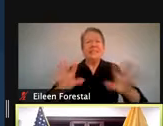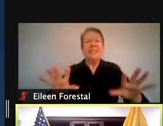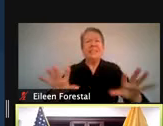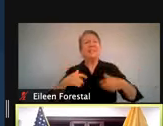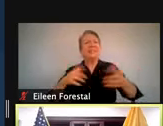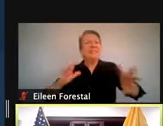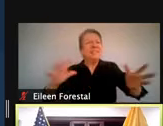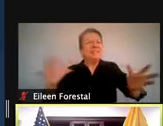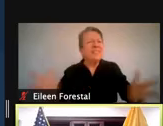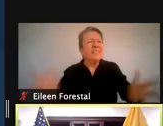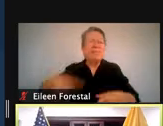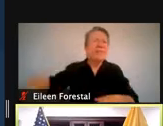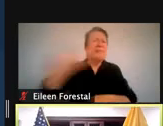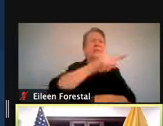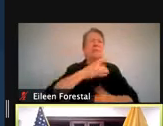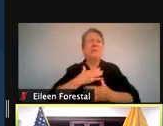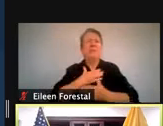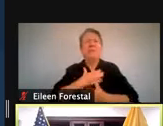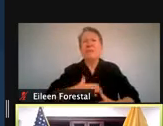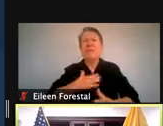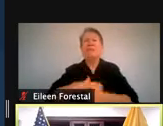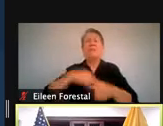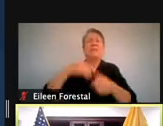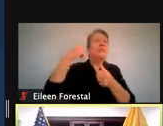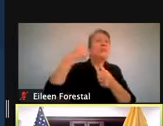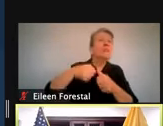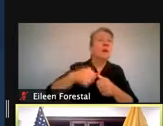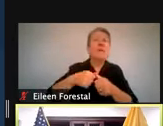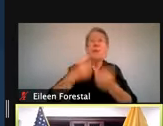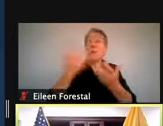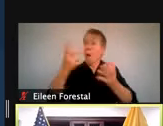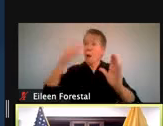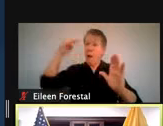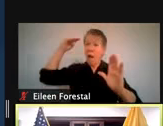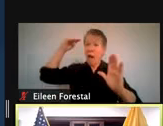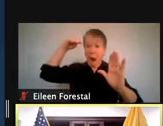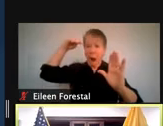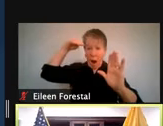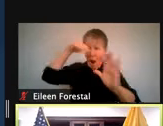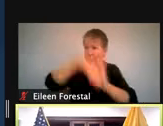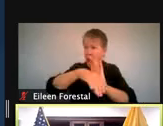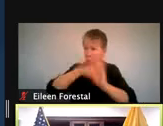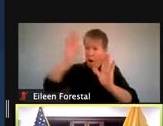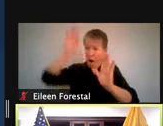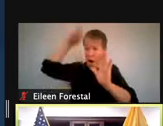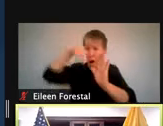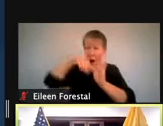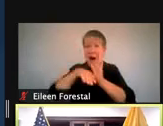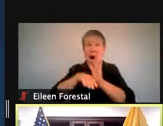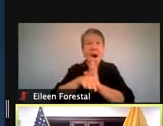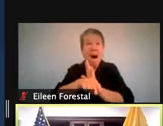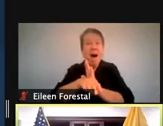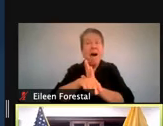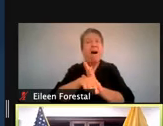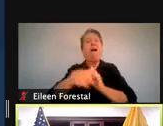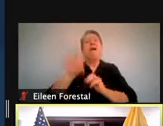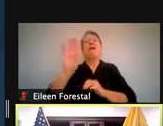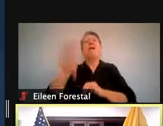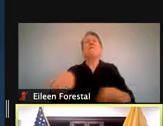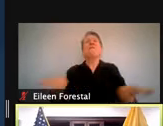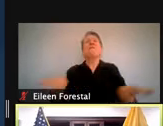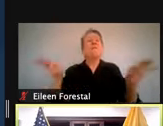us flatten the curve in the first place last spring and throughout the summer. Social distancing, washing your hands